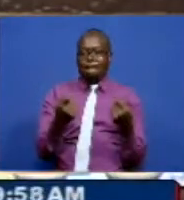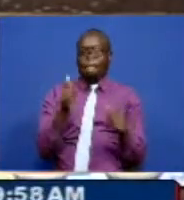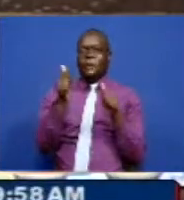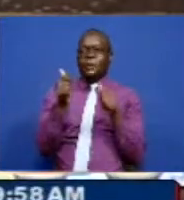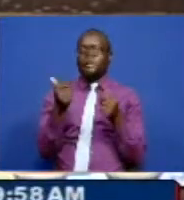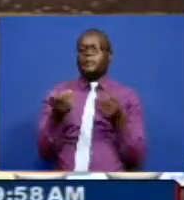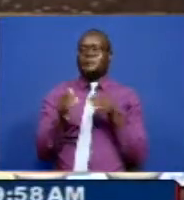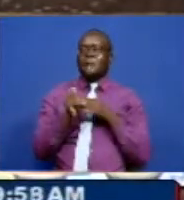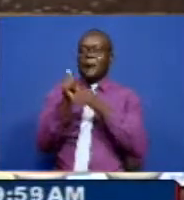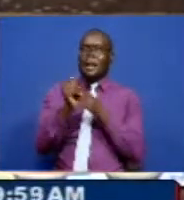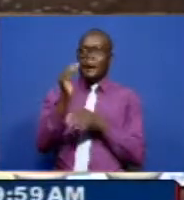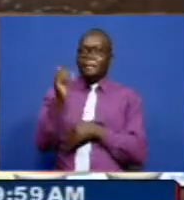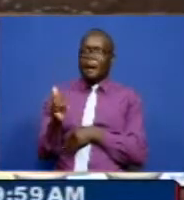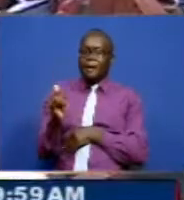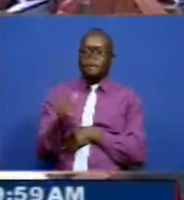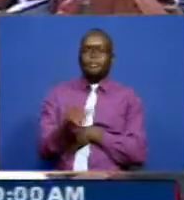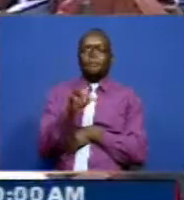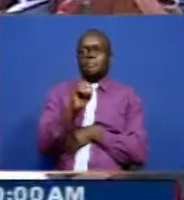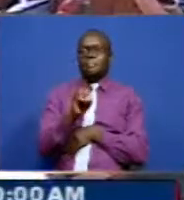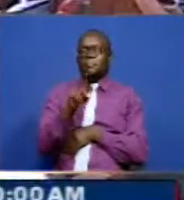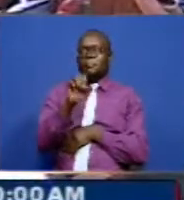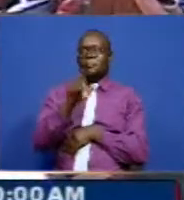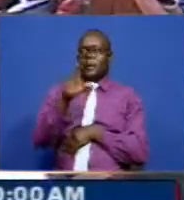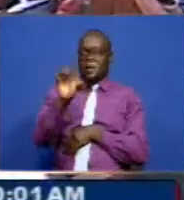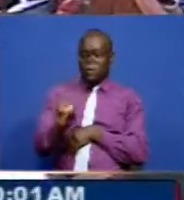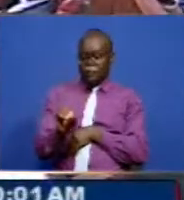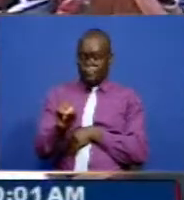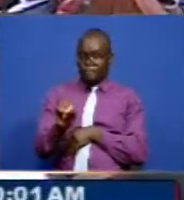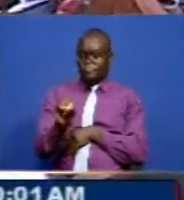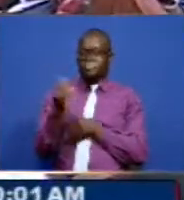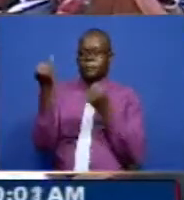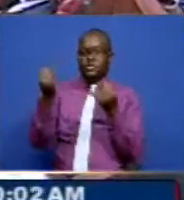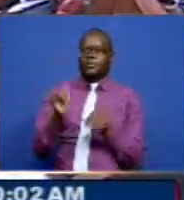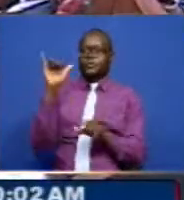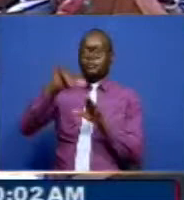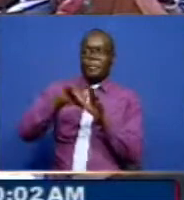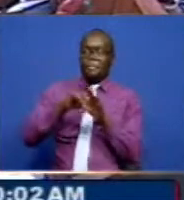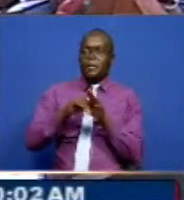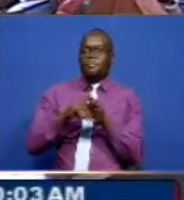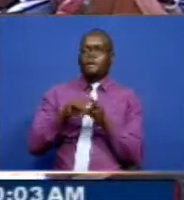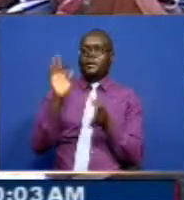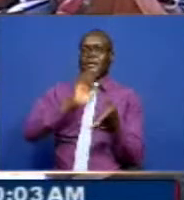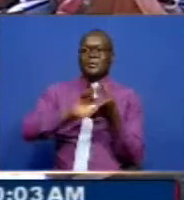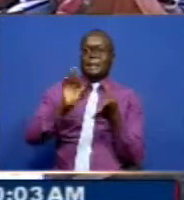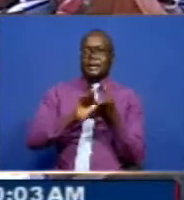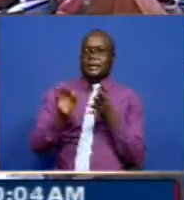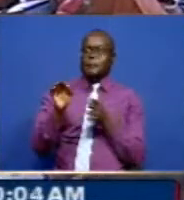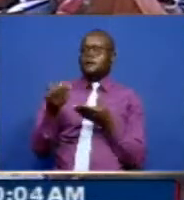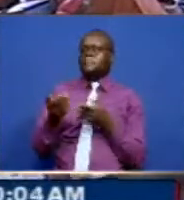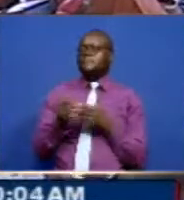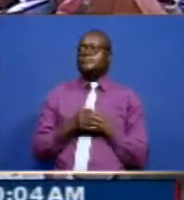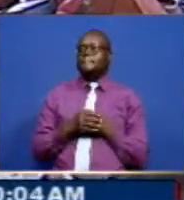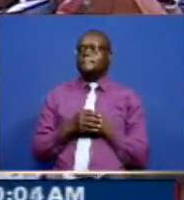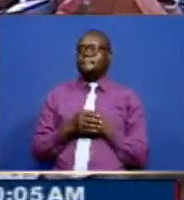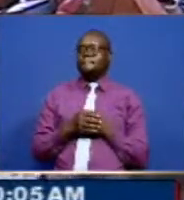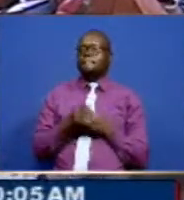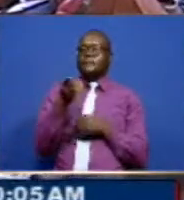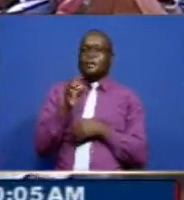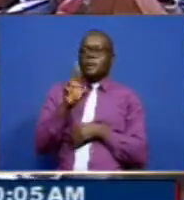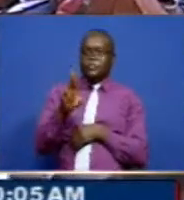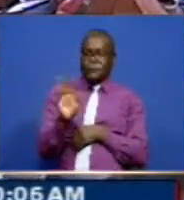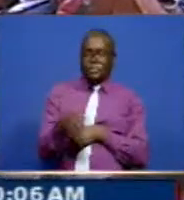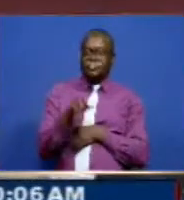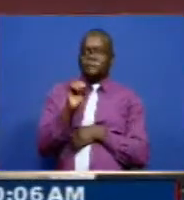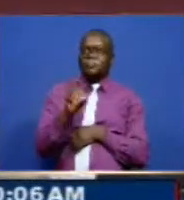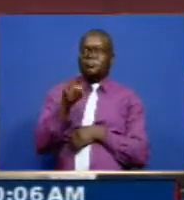is led by Dr. Okello, and I'll ask Dr. Okello to introduce members of secretariat. Dr. Okello. Thank you,